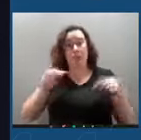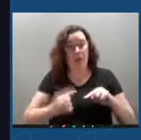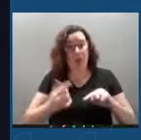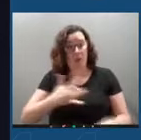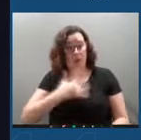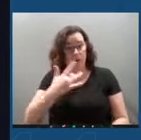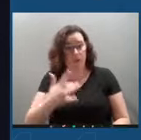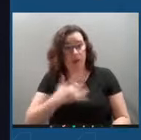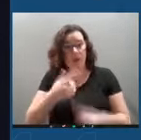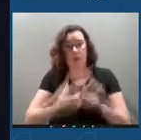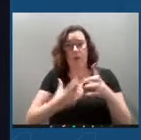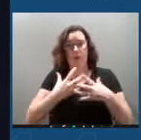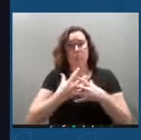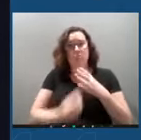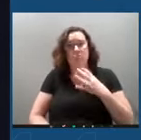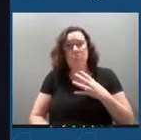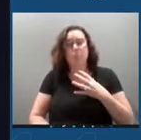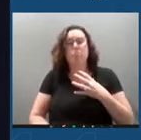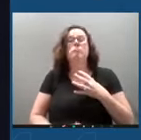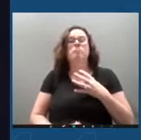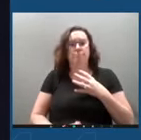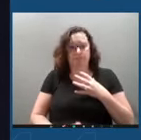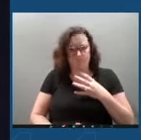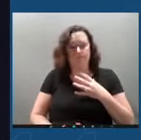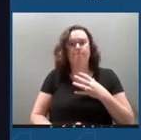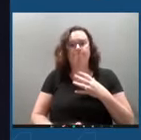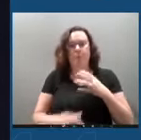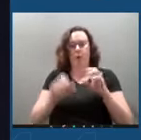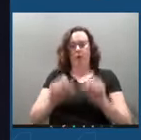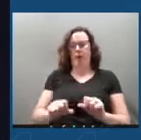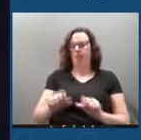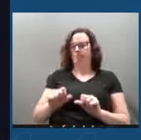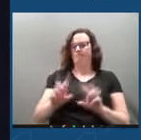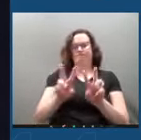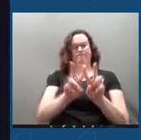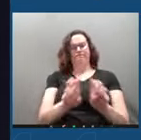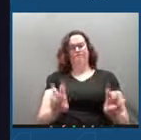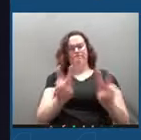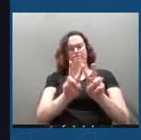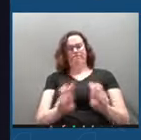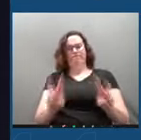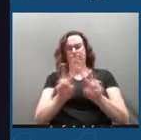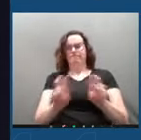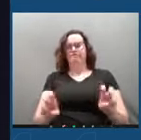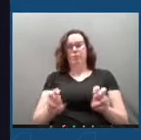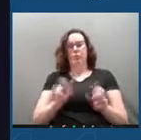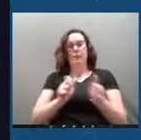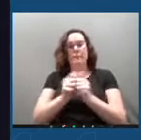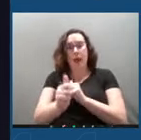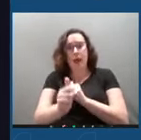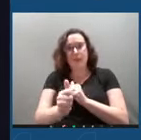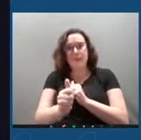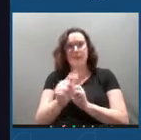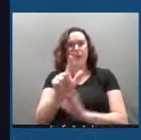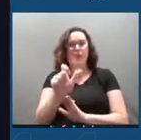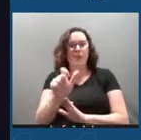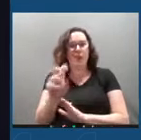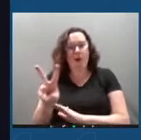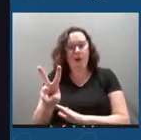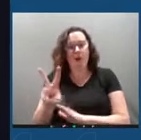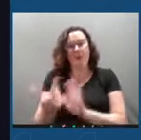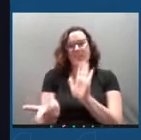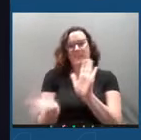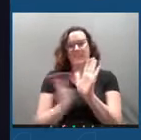losing loved ones, we've been able to take that, look at the data, and then pass a law and sign that law today that's going to